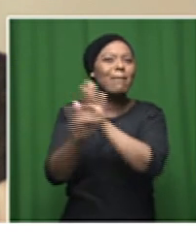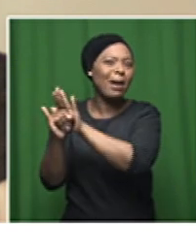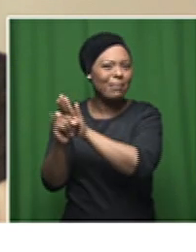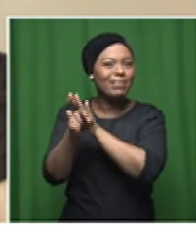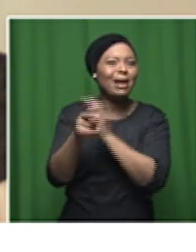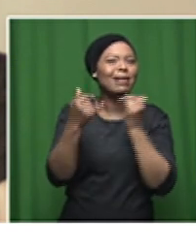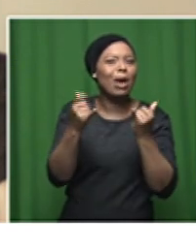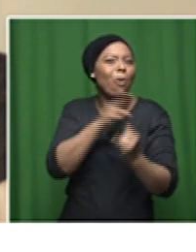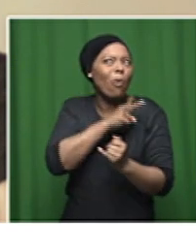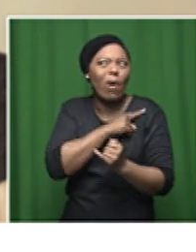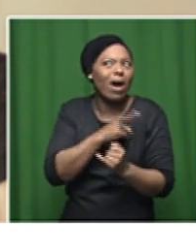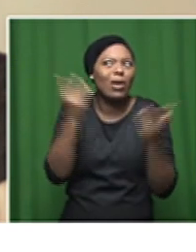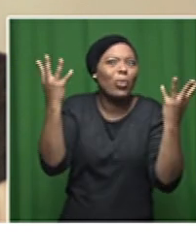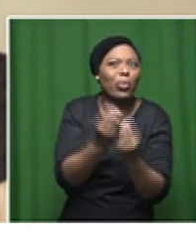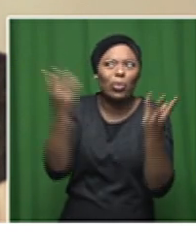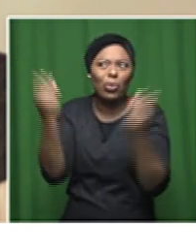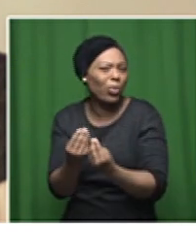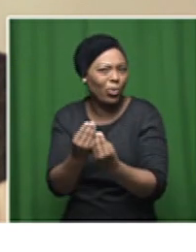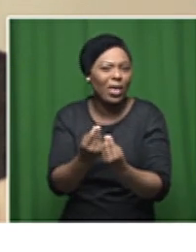the medicine shortage and the shortage of specialists?